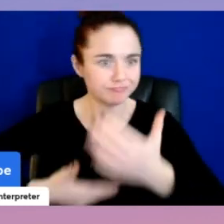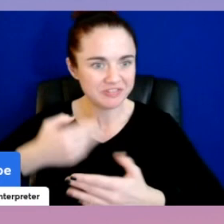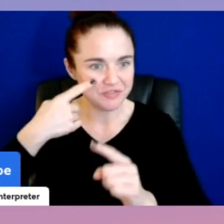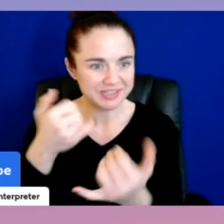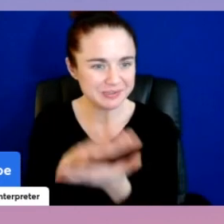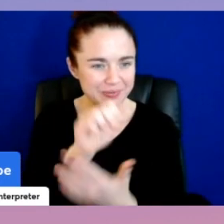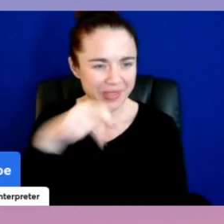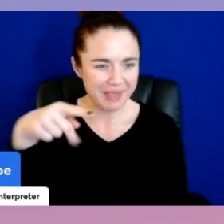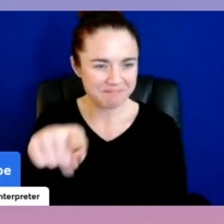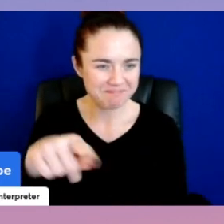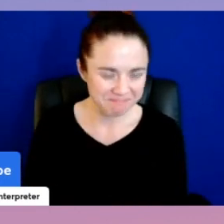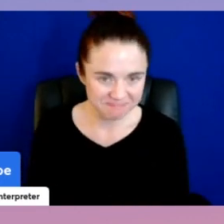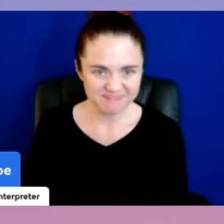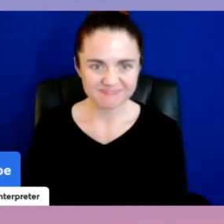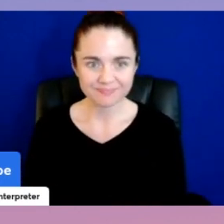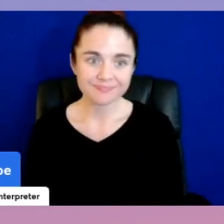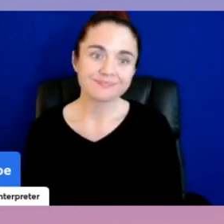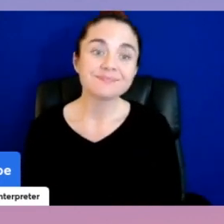application.